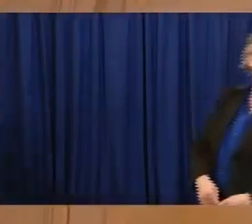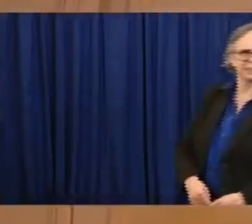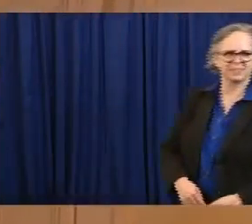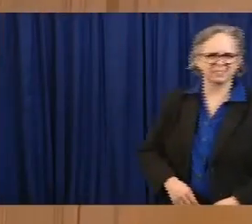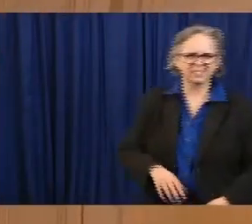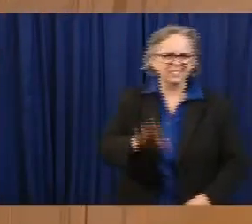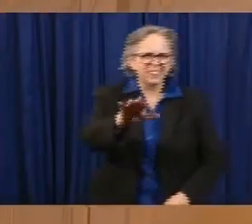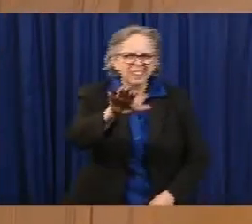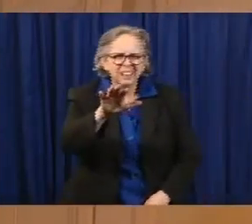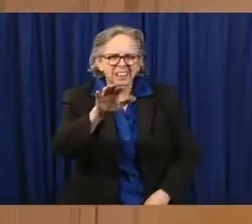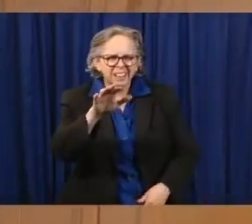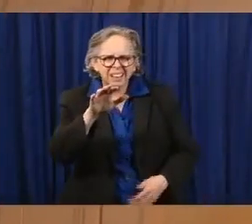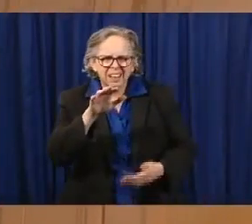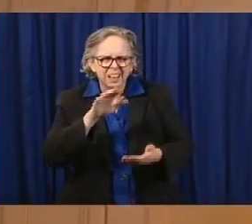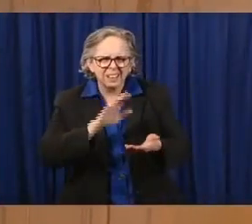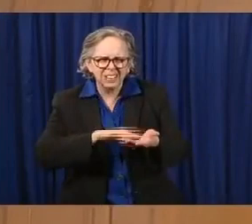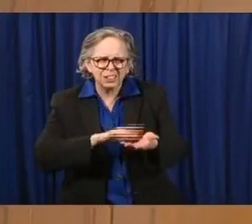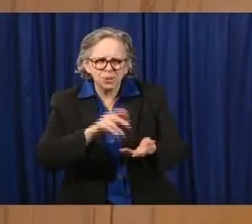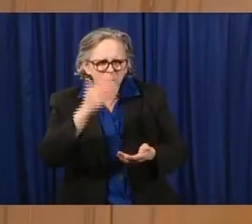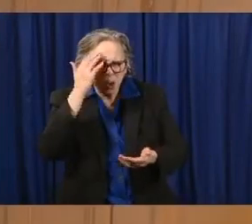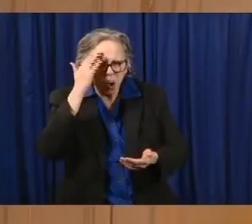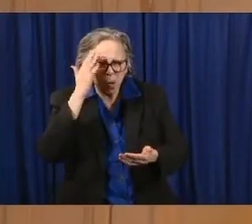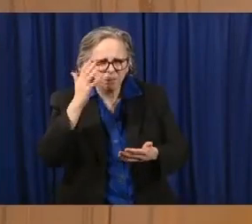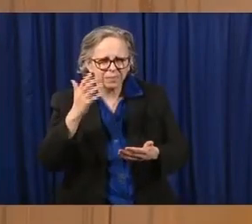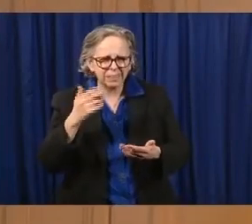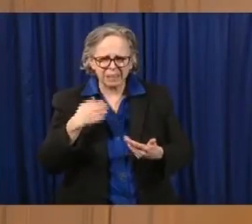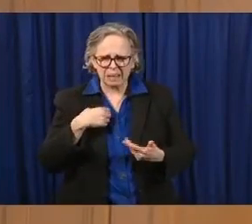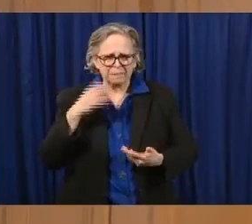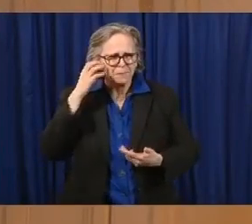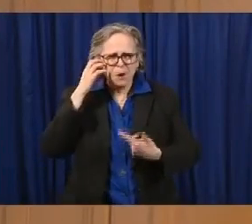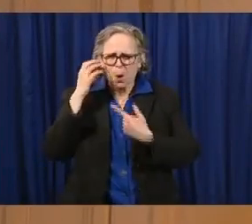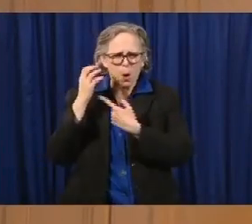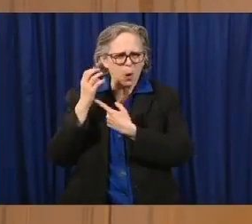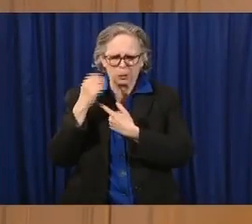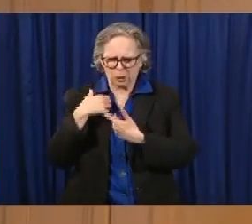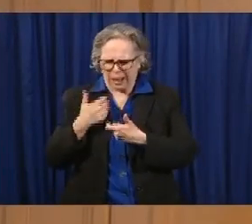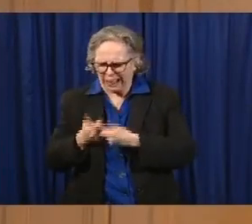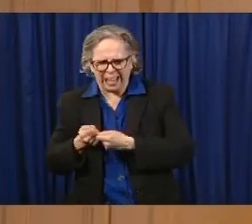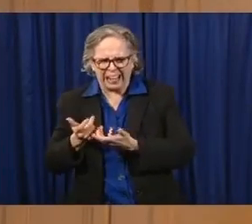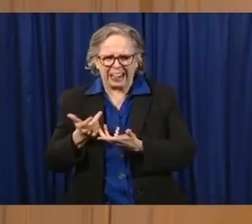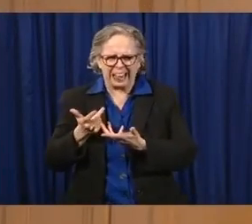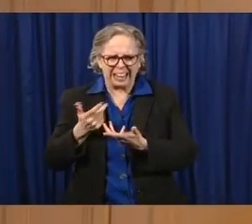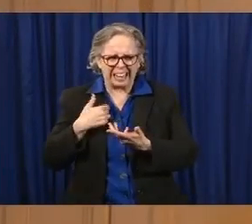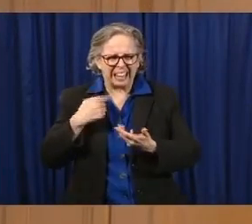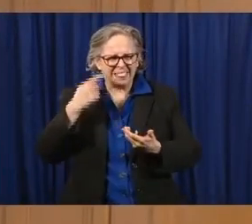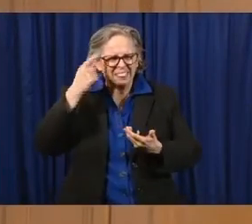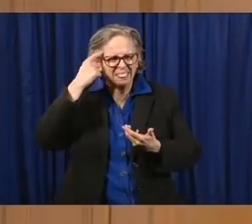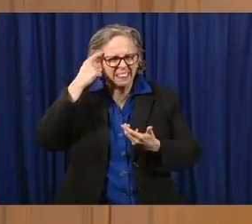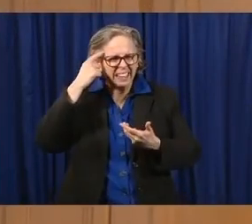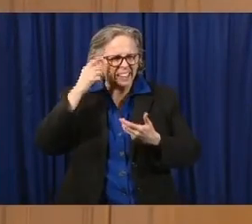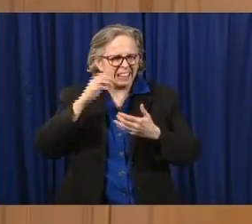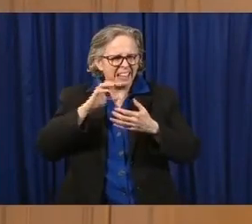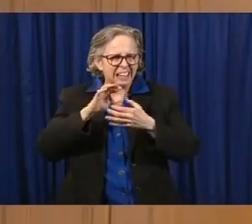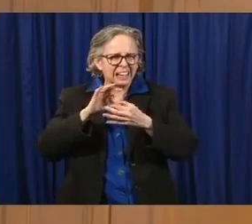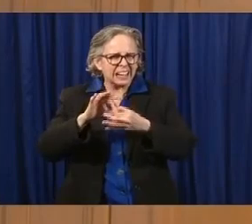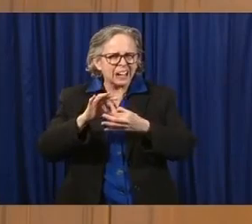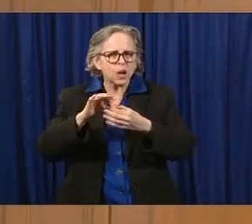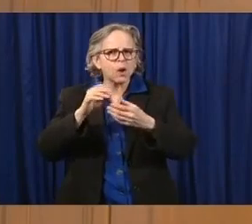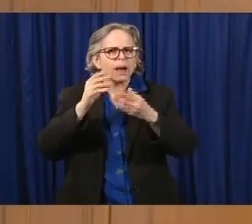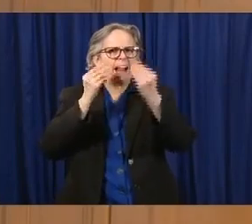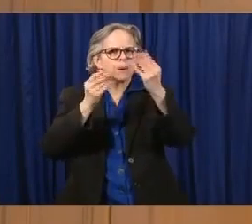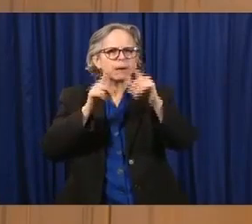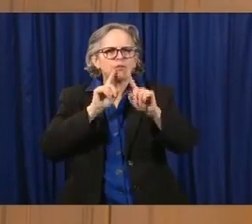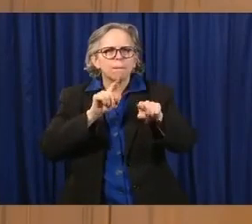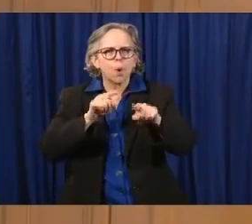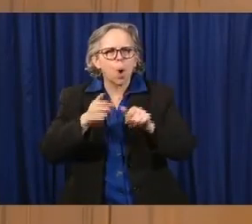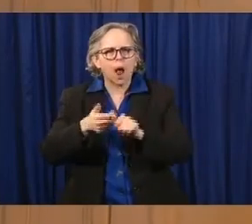is sending me a correction, so I'll correct it. But yeah. I think it might be a reporting lag, not a. So I'll find out.